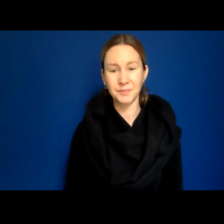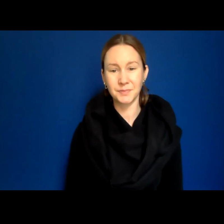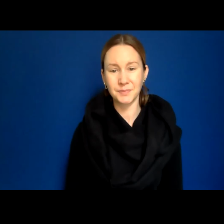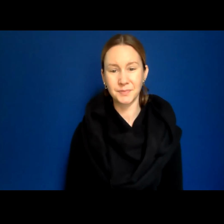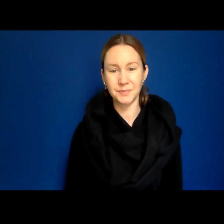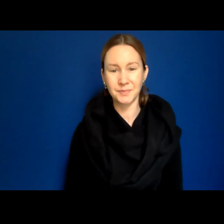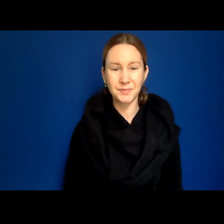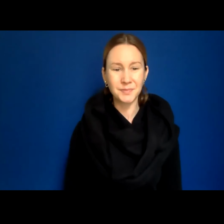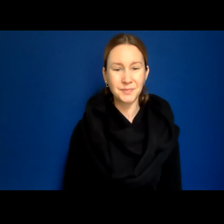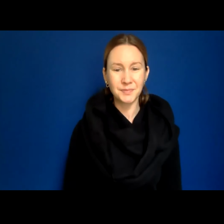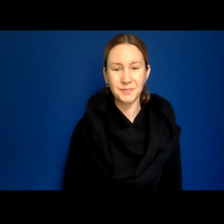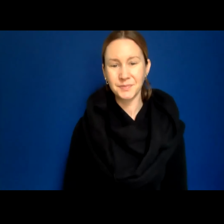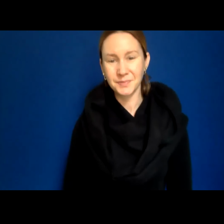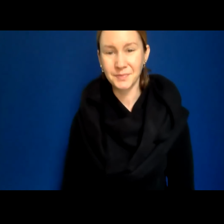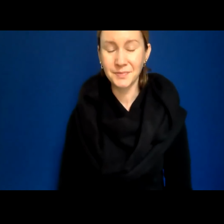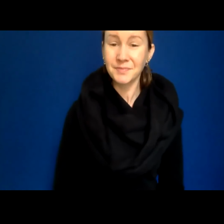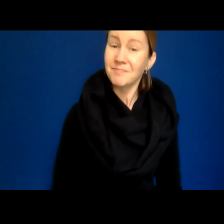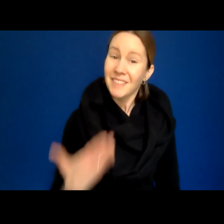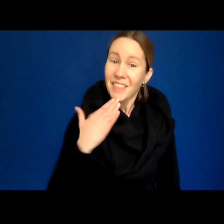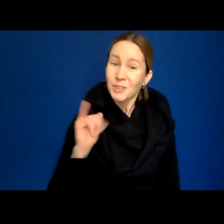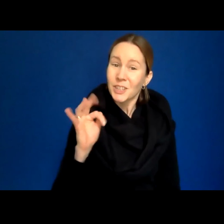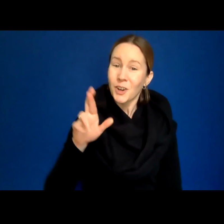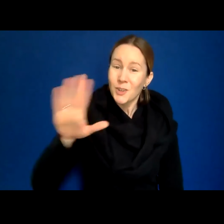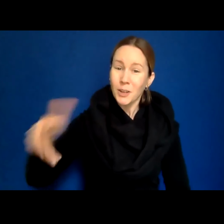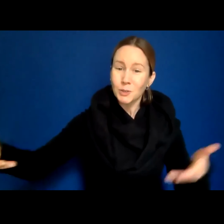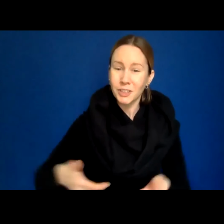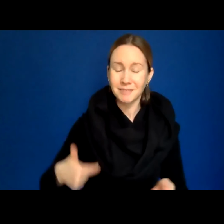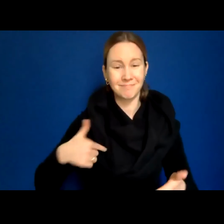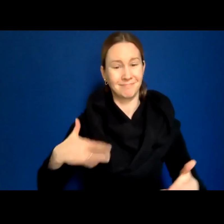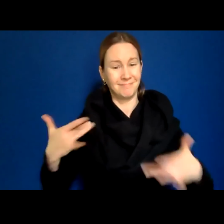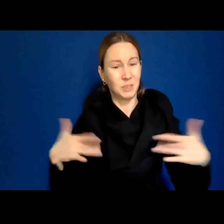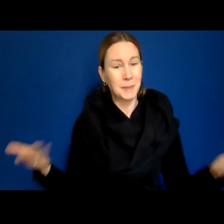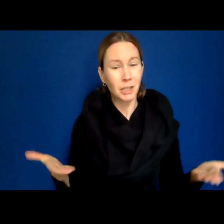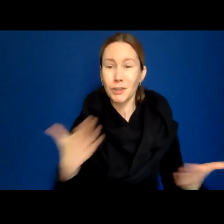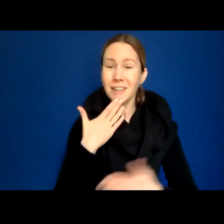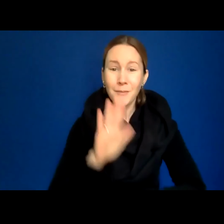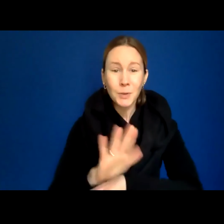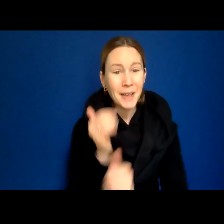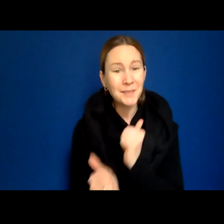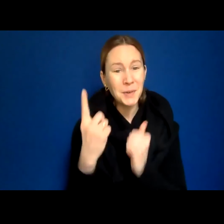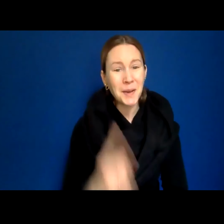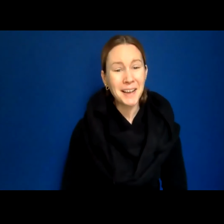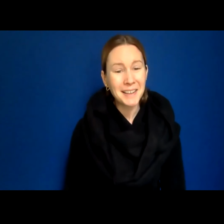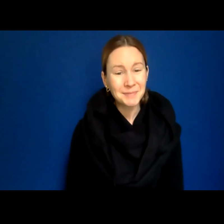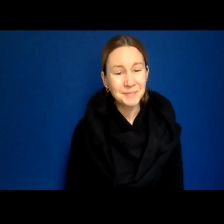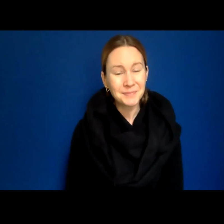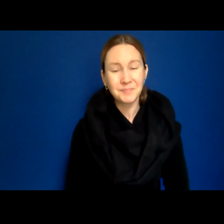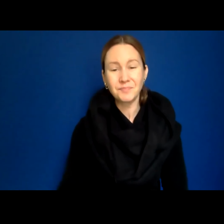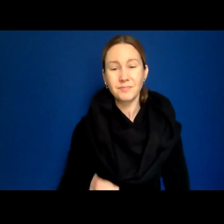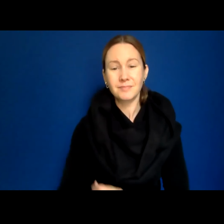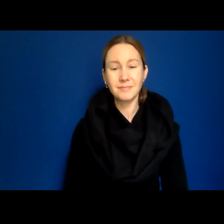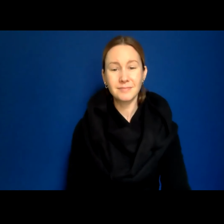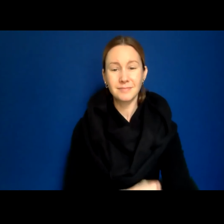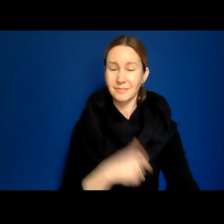Thank you, Jennifer, for the introduction. I am delighted to be here, and good afternoon, everybody. I will